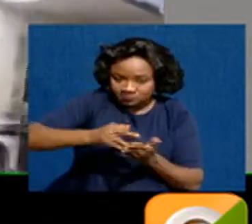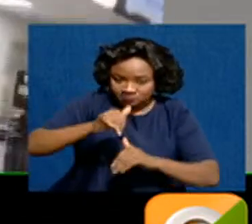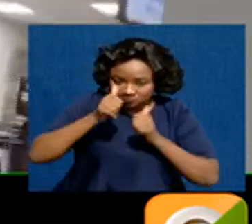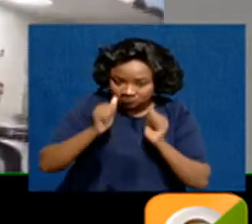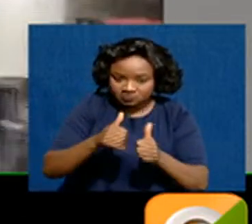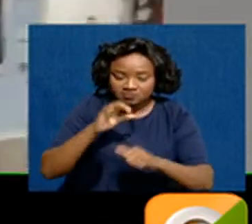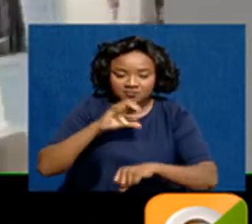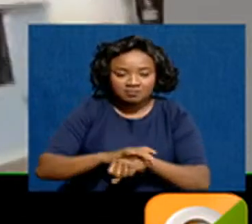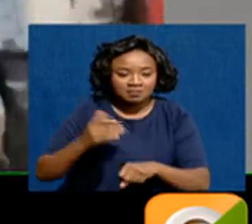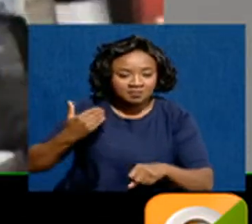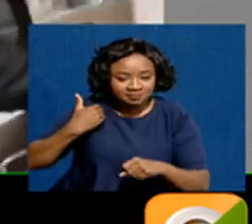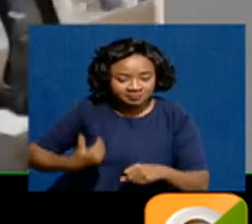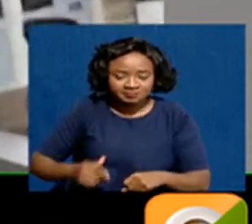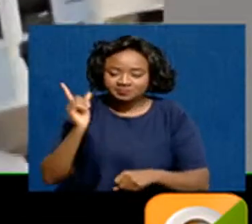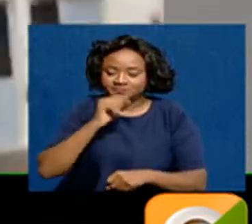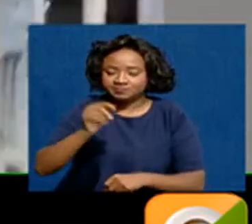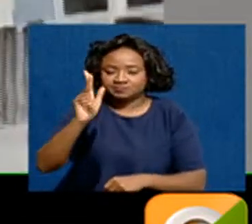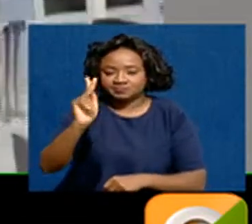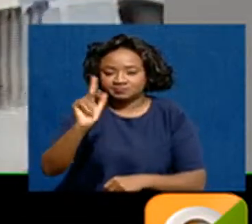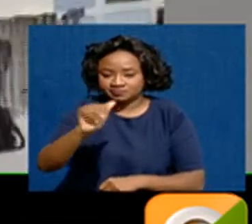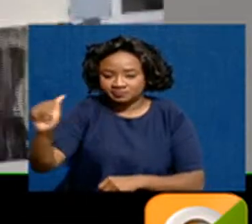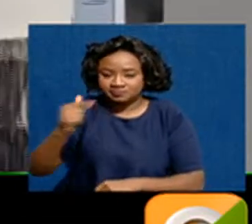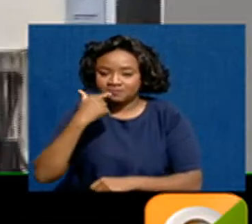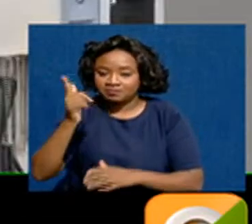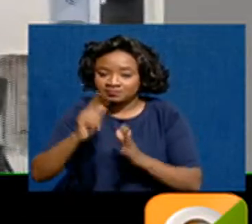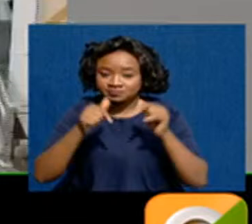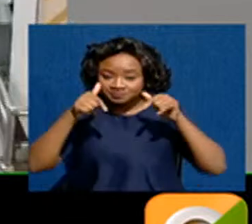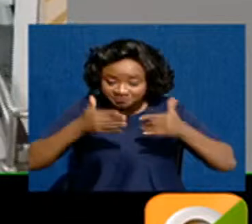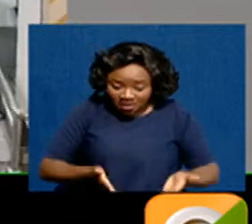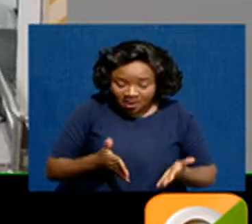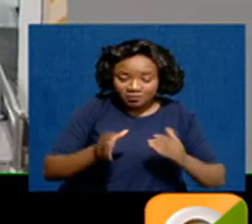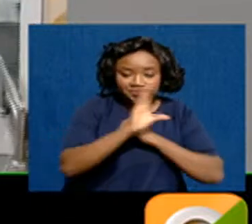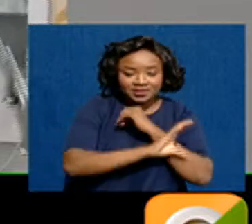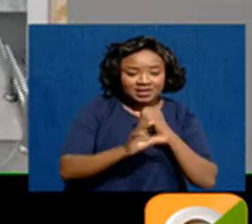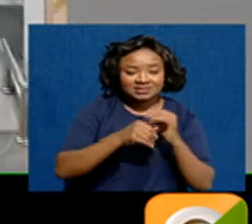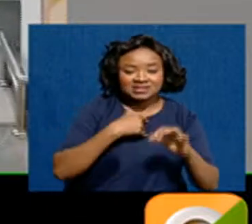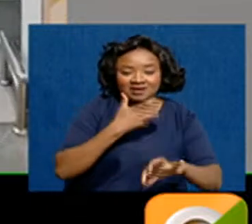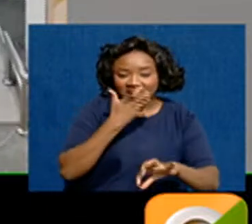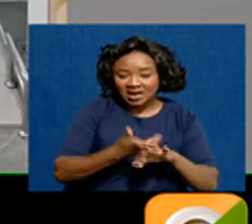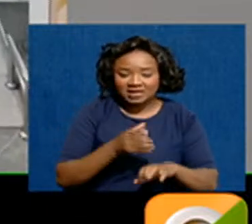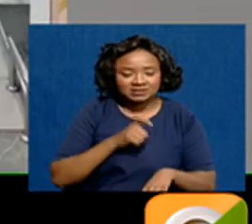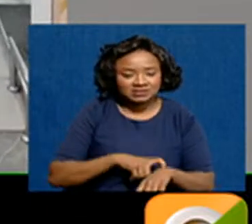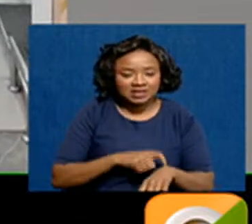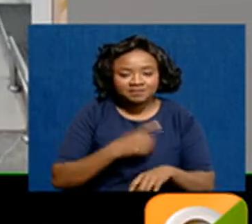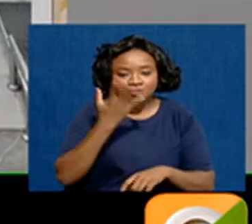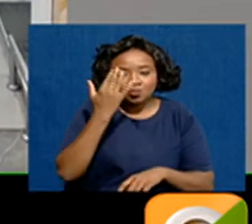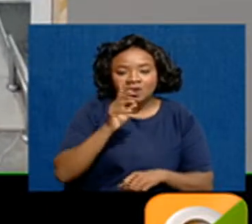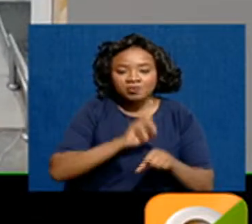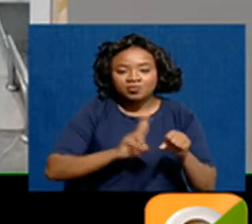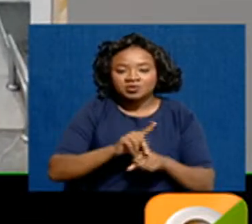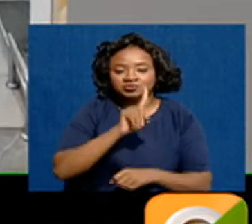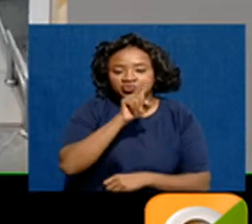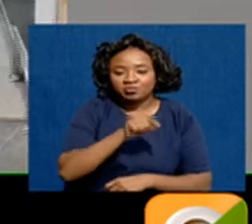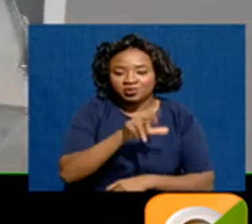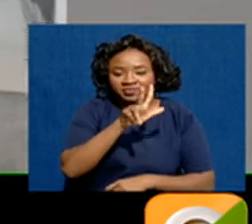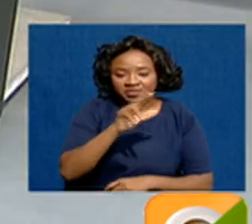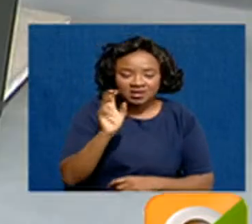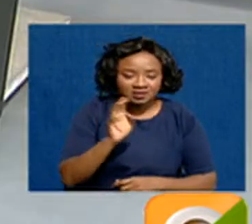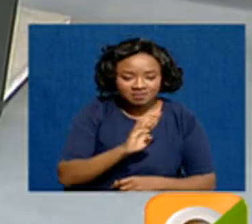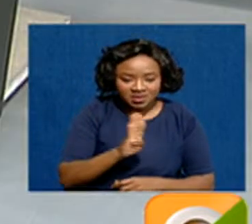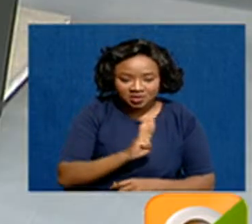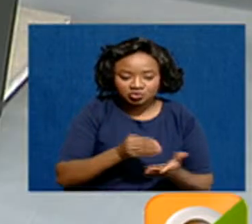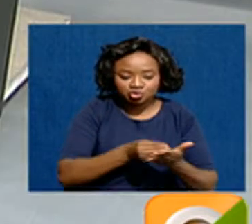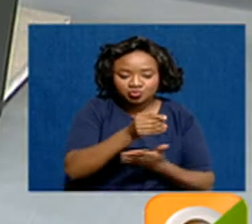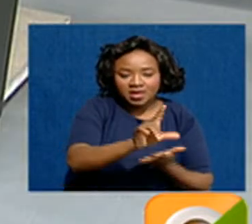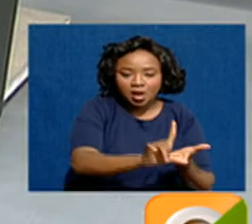told Kenya Airports Authority, the country is going through a difficult moment. We are spending 1.3 billion to pay debts. We are spending 1.2